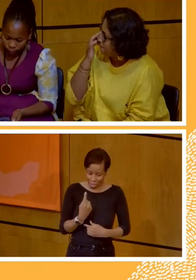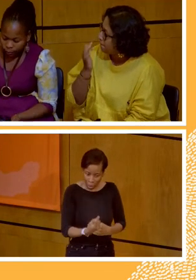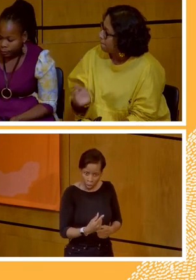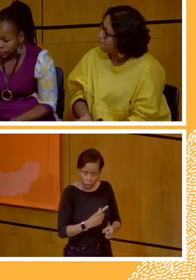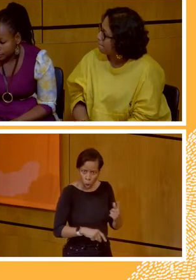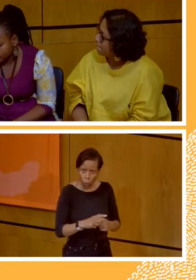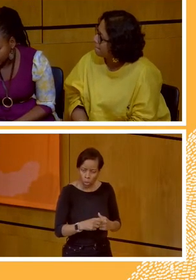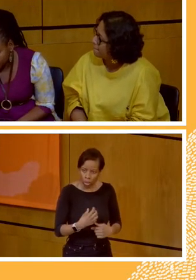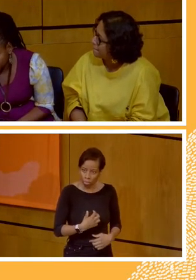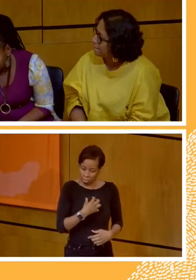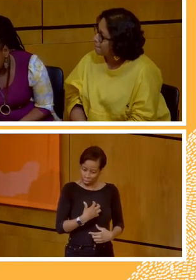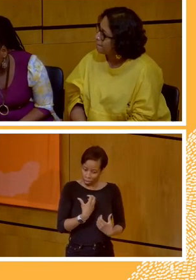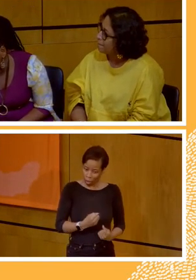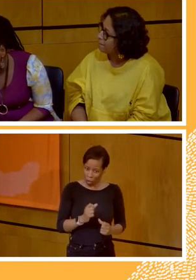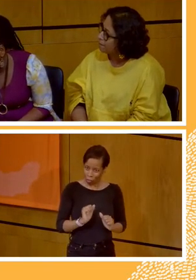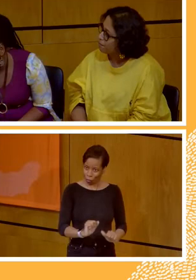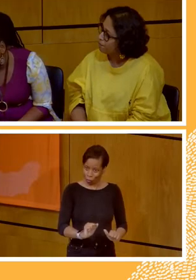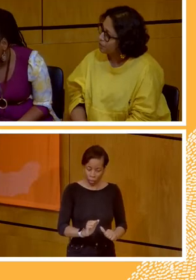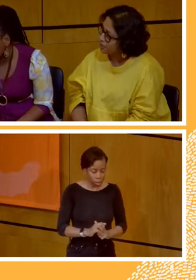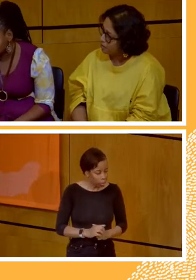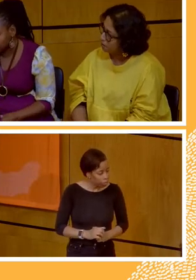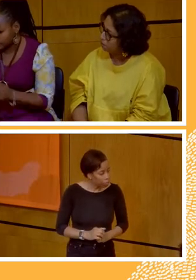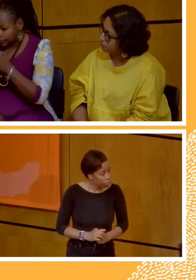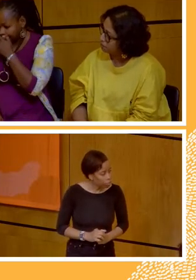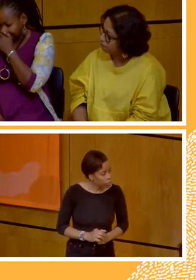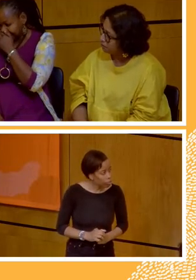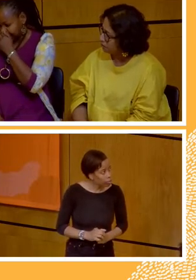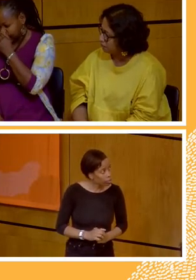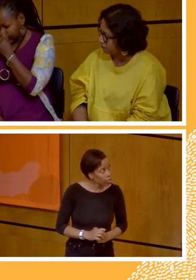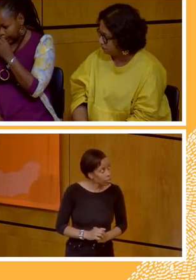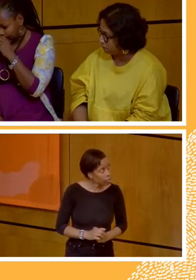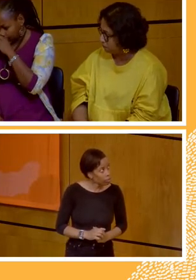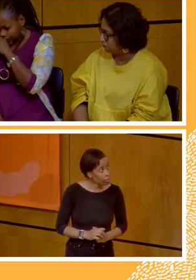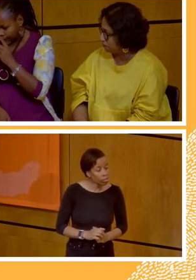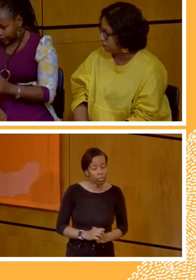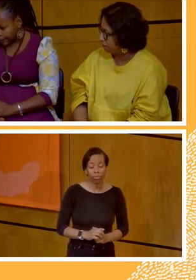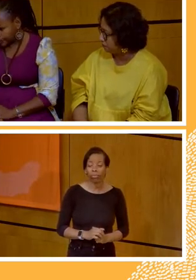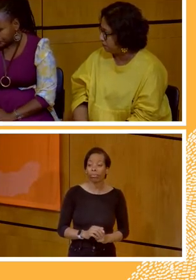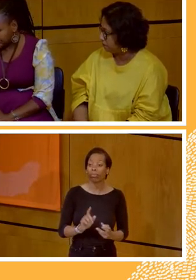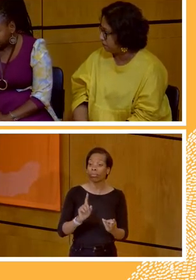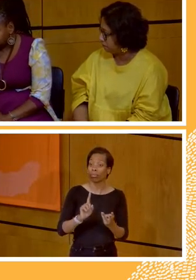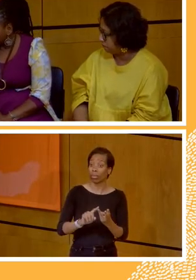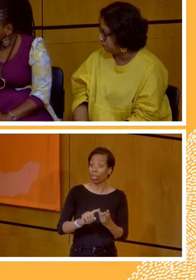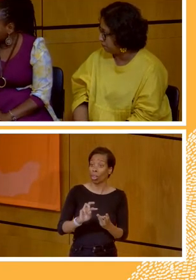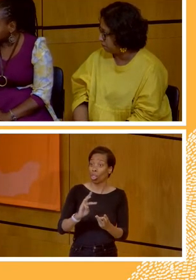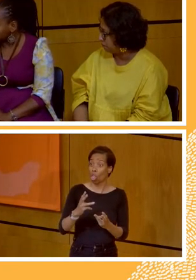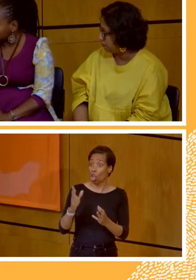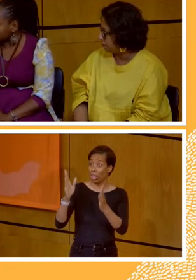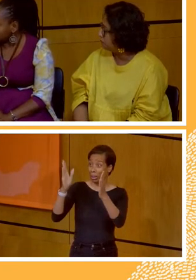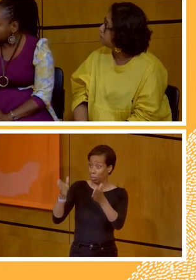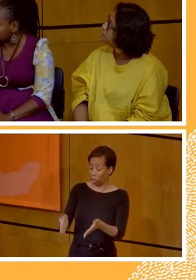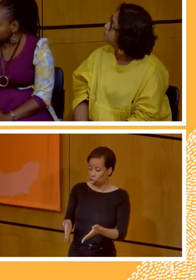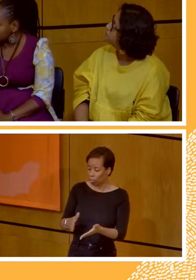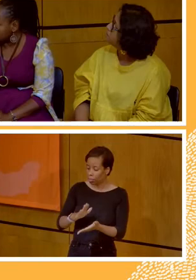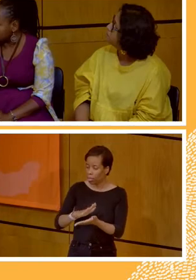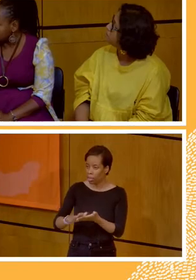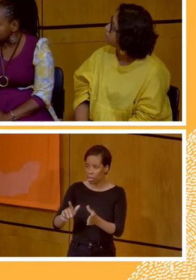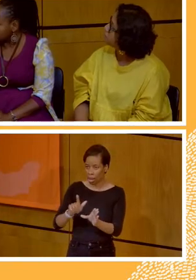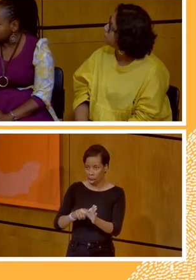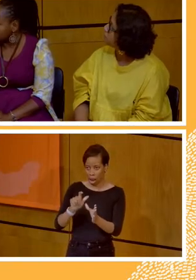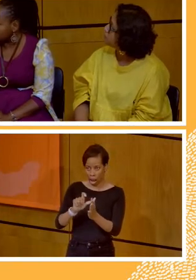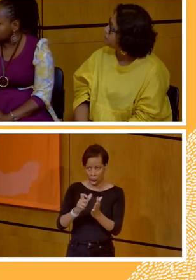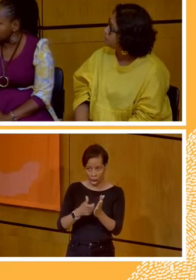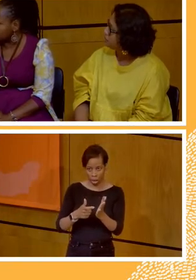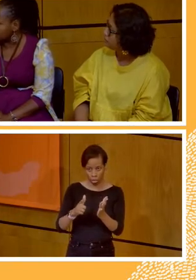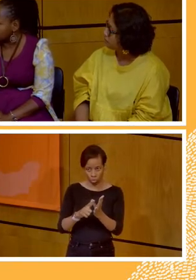And then the last one is Victoria in the Arctic North in a hydropower dam. So a lot of the work